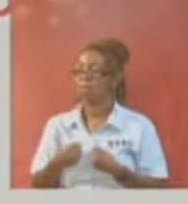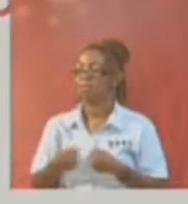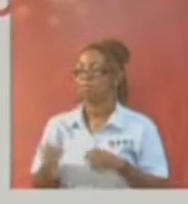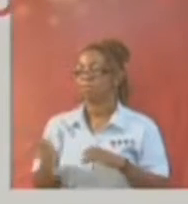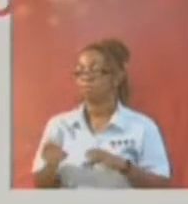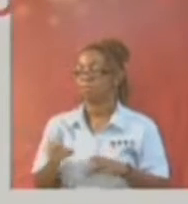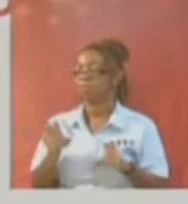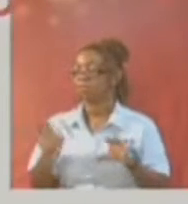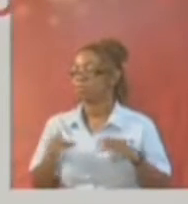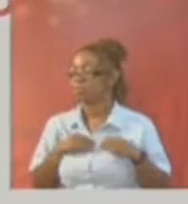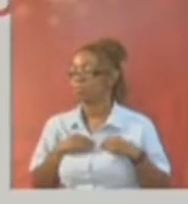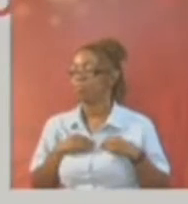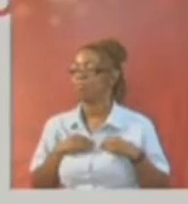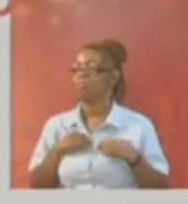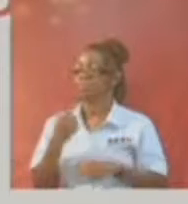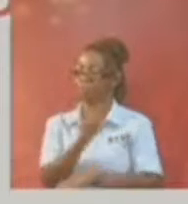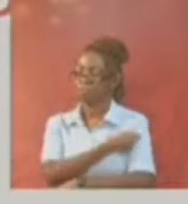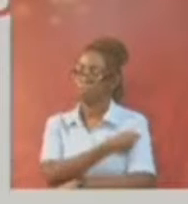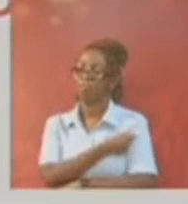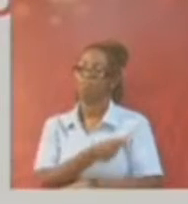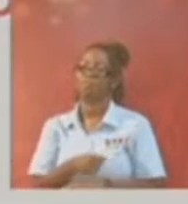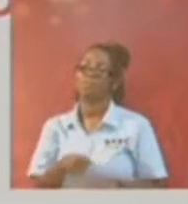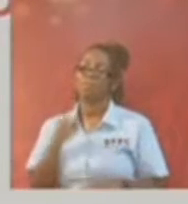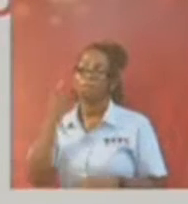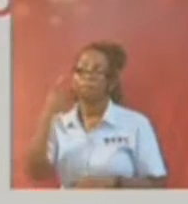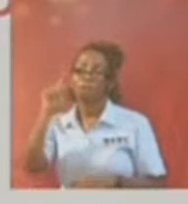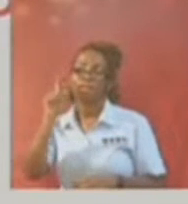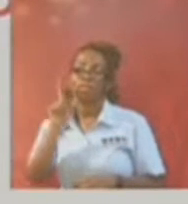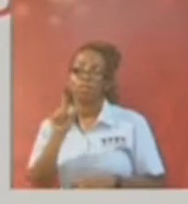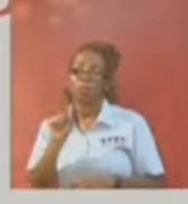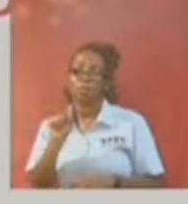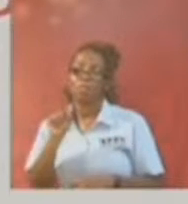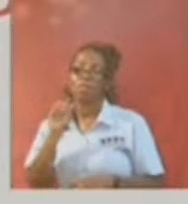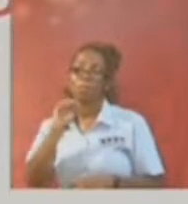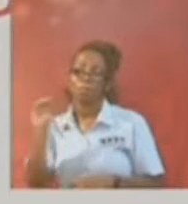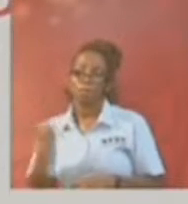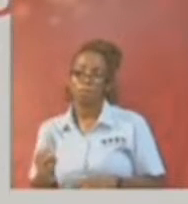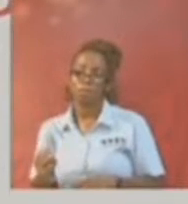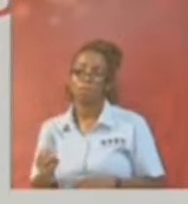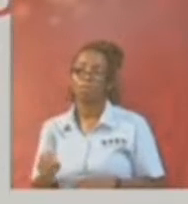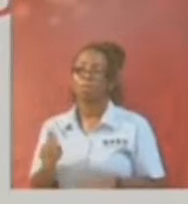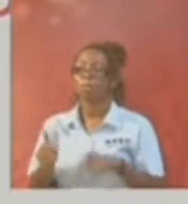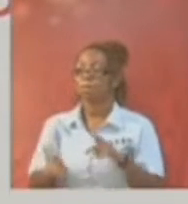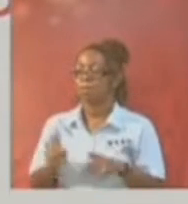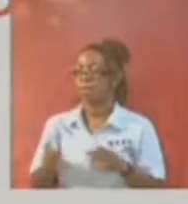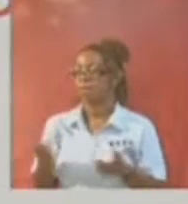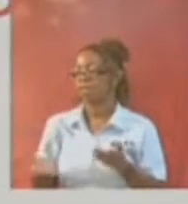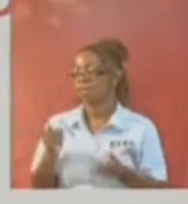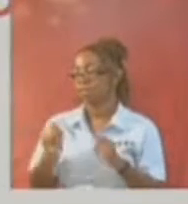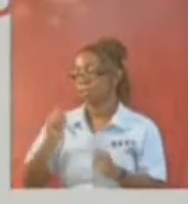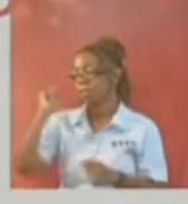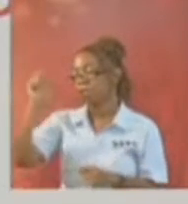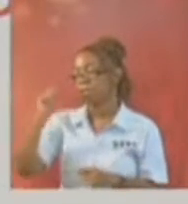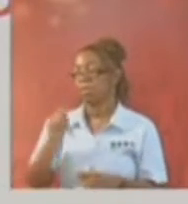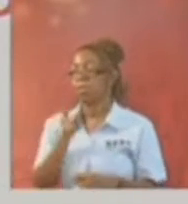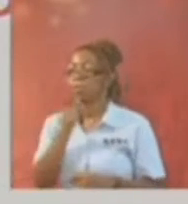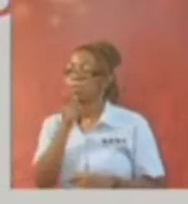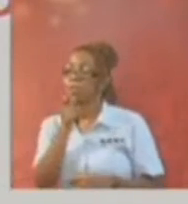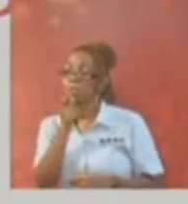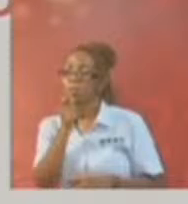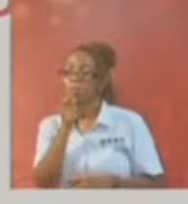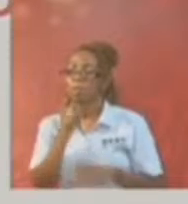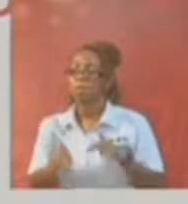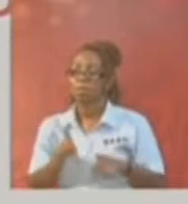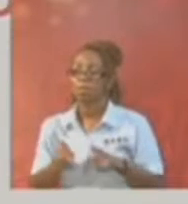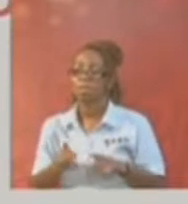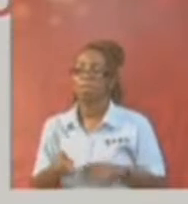receiving, is targeting 20% of the population and focusing on those vulnerable individuals within the population,